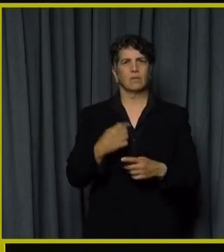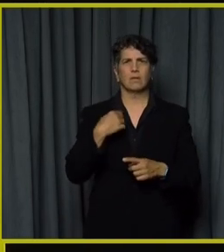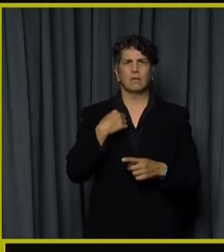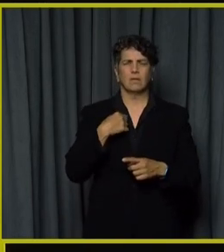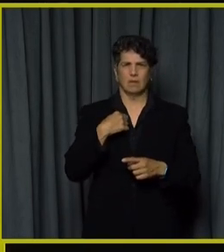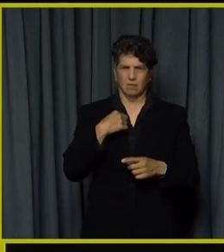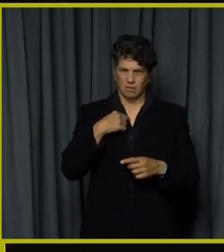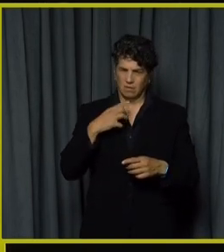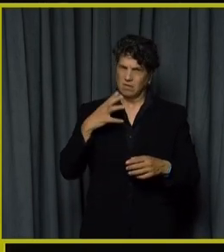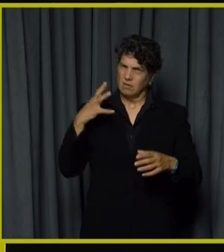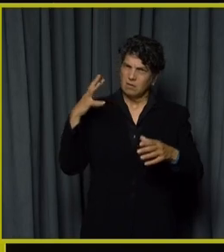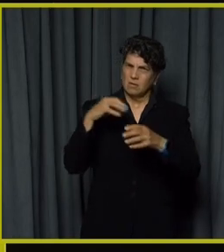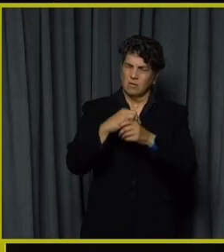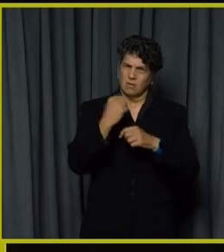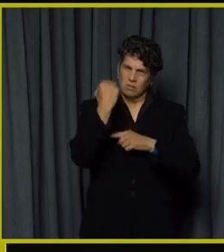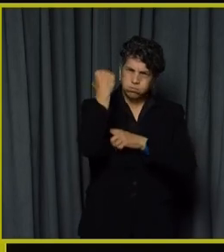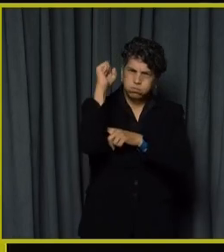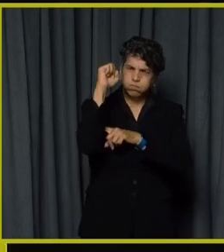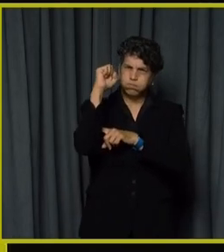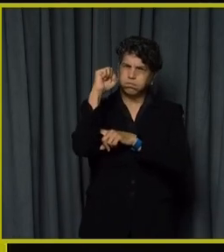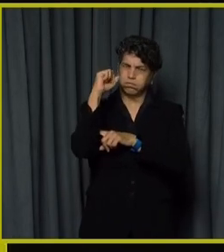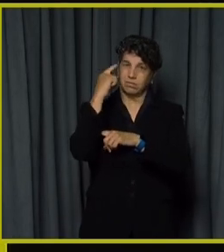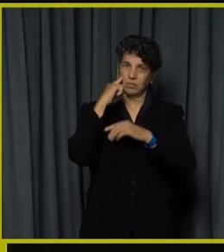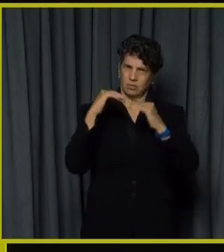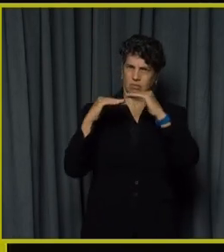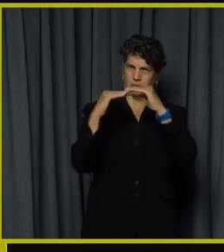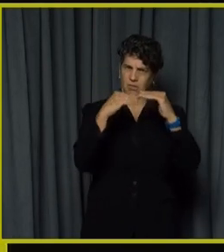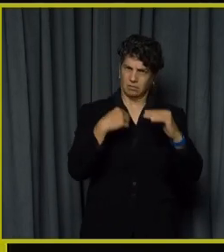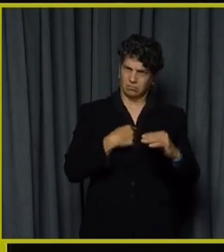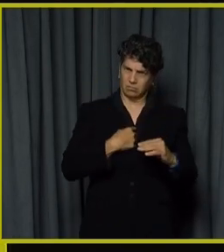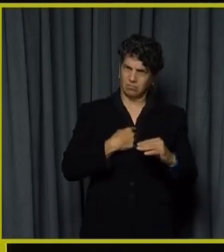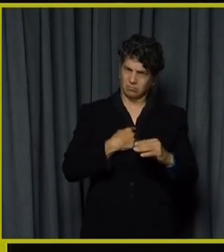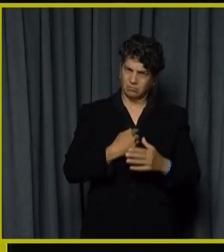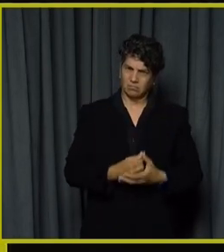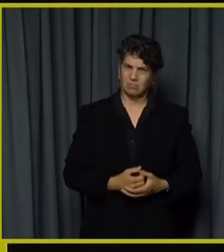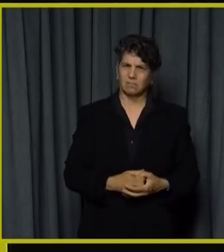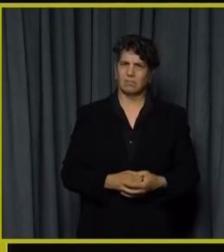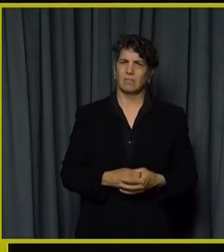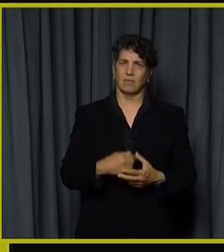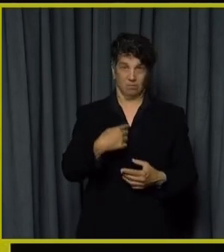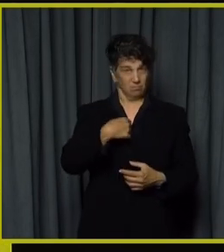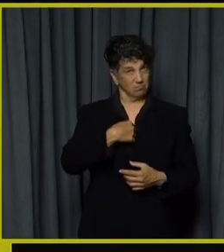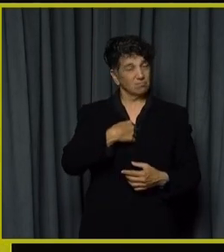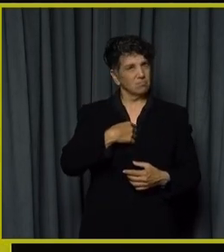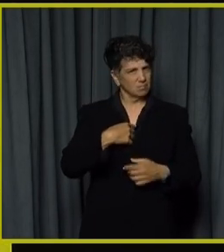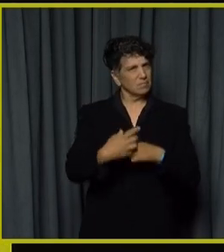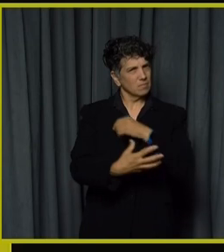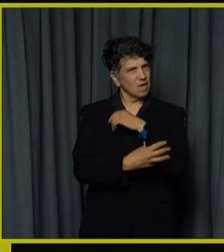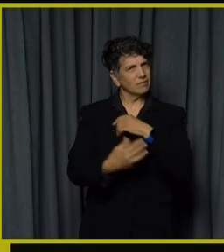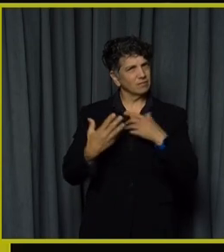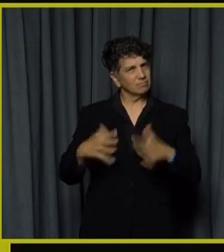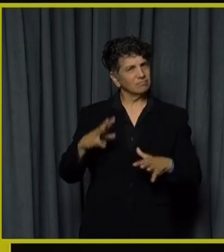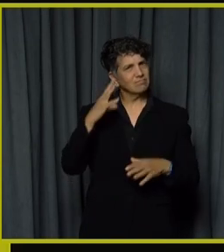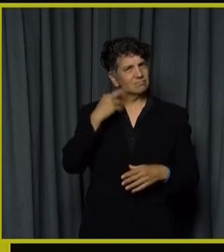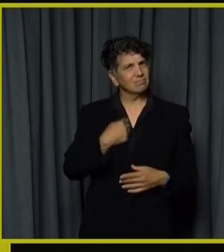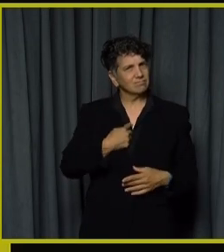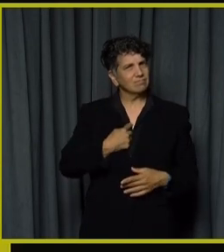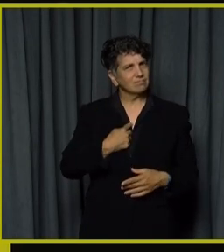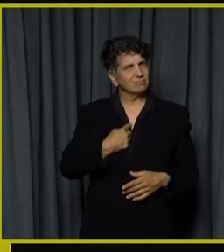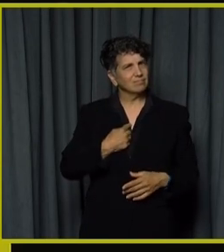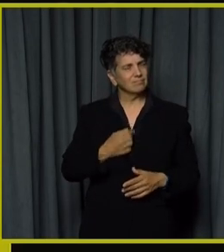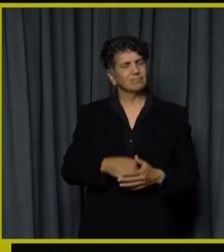who has had firsthand experience with poverty. For far too long, the